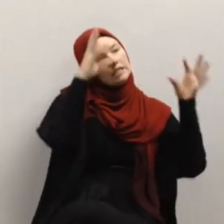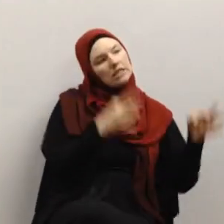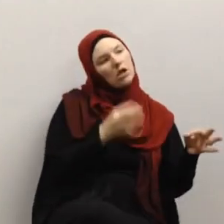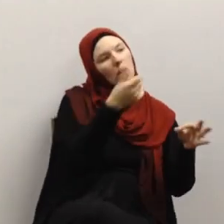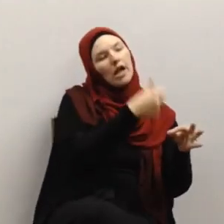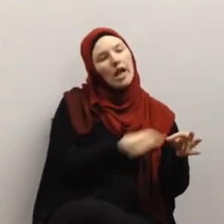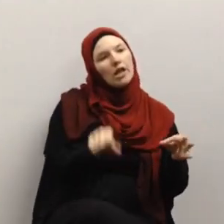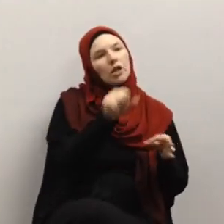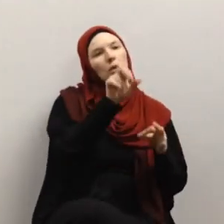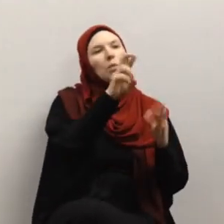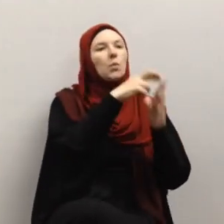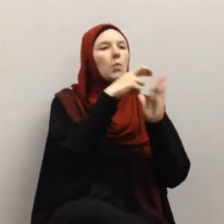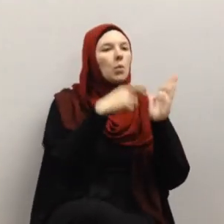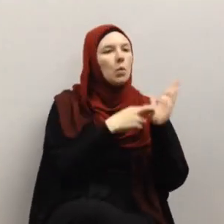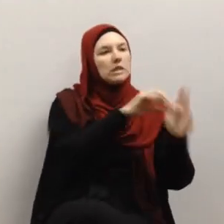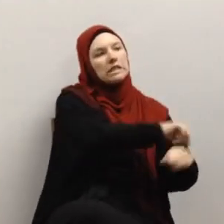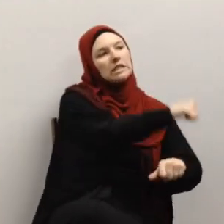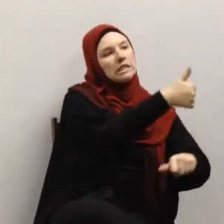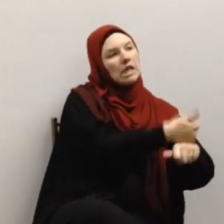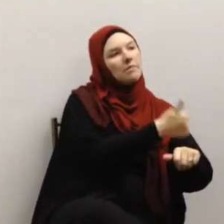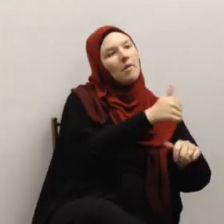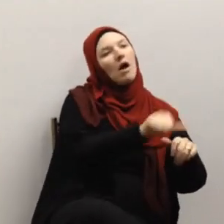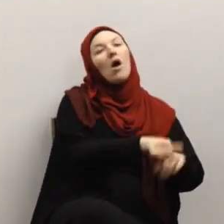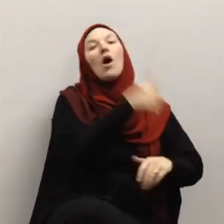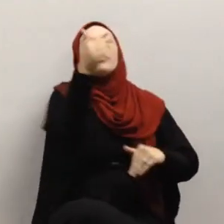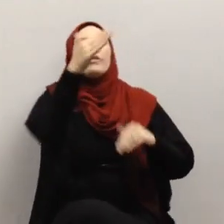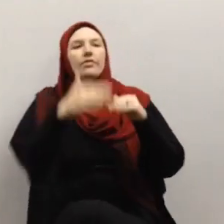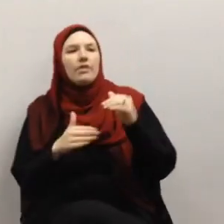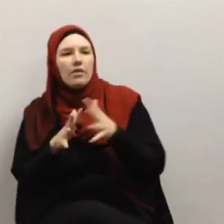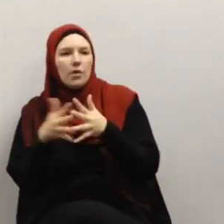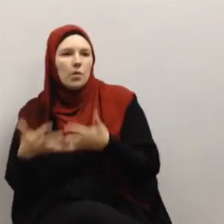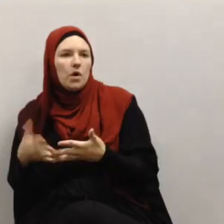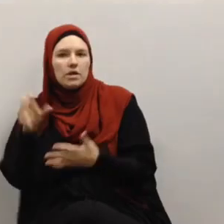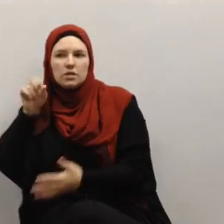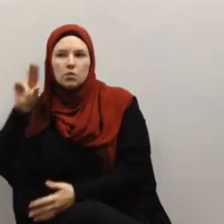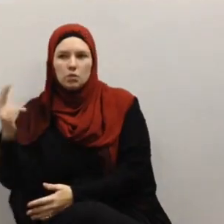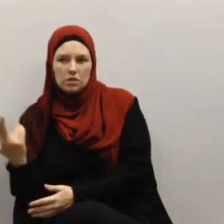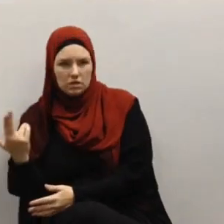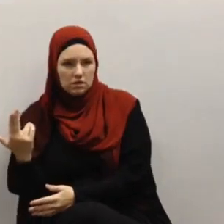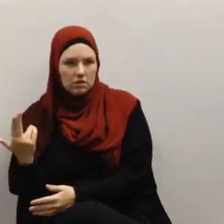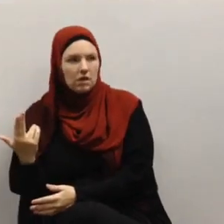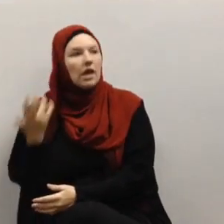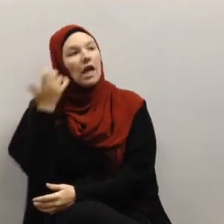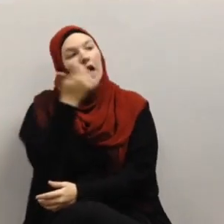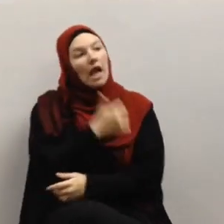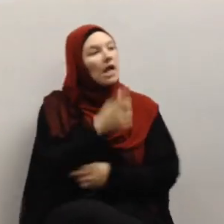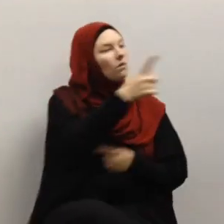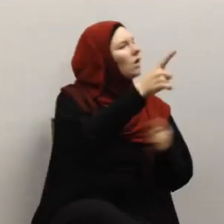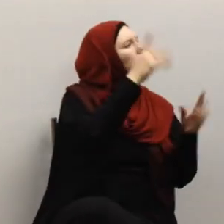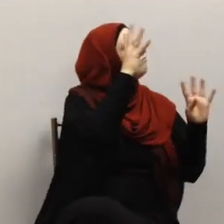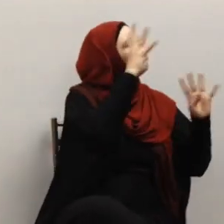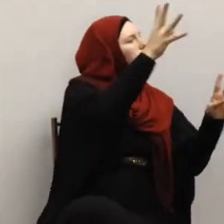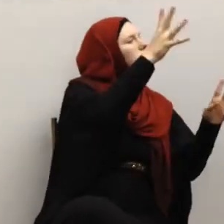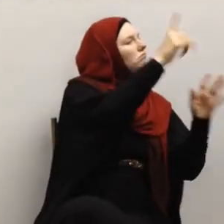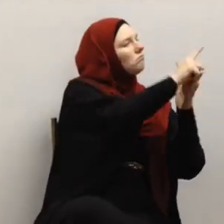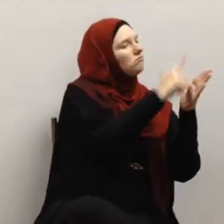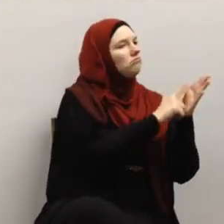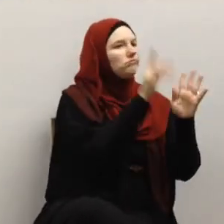reference other than the Quran and the Sunnah. Any rule that comes from anyone that has